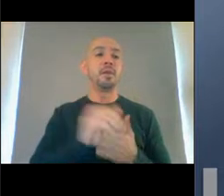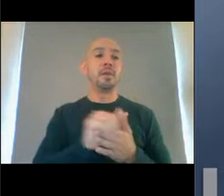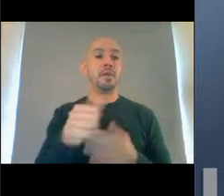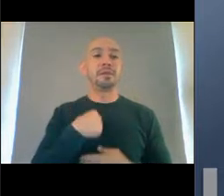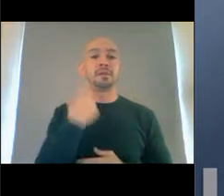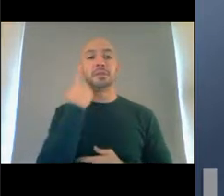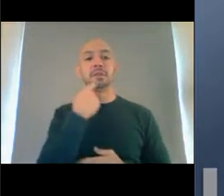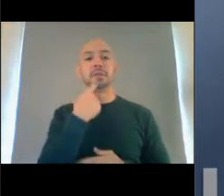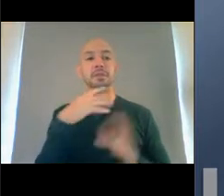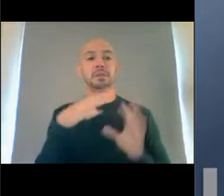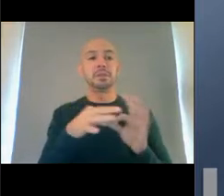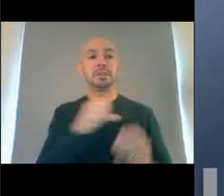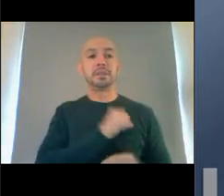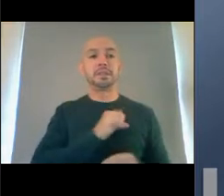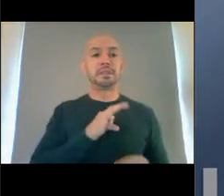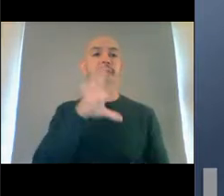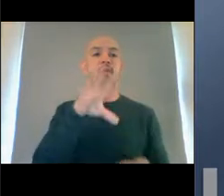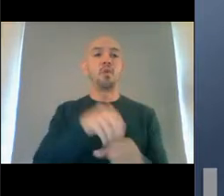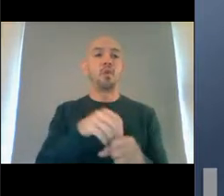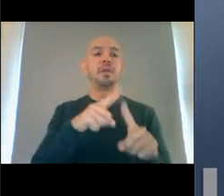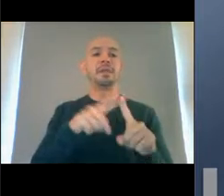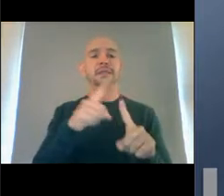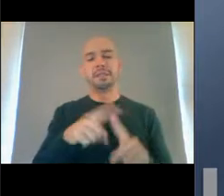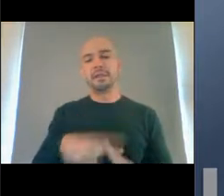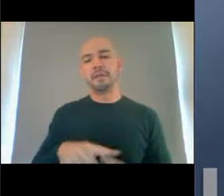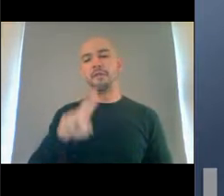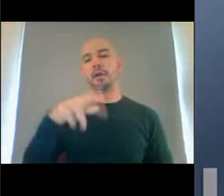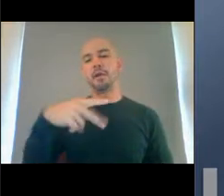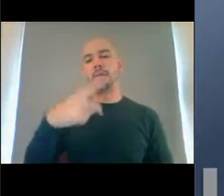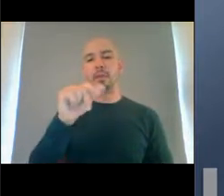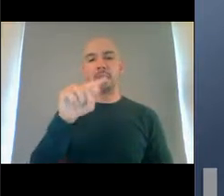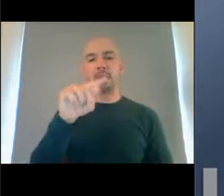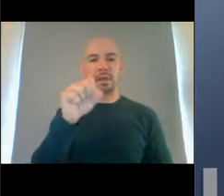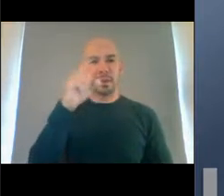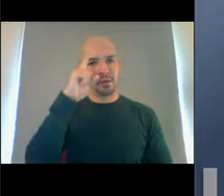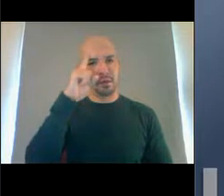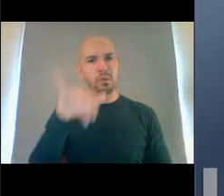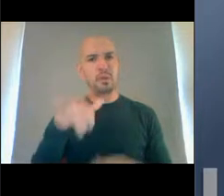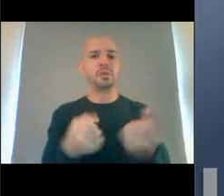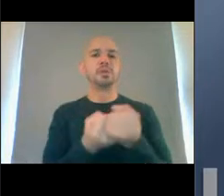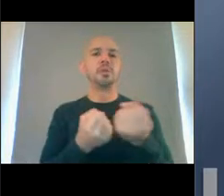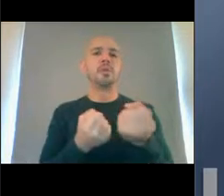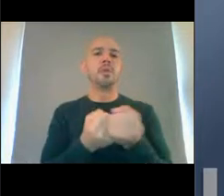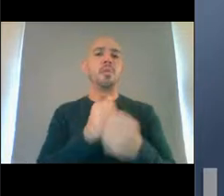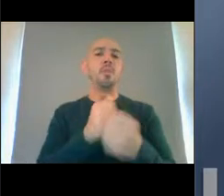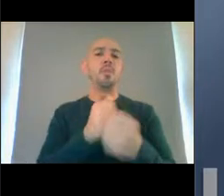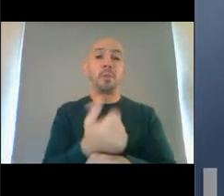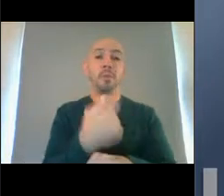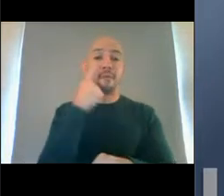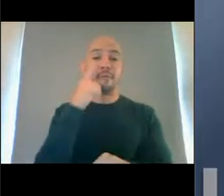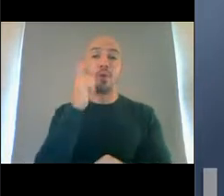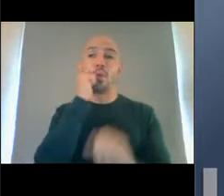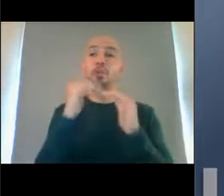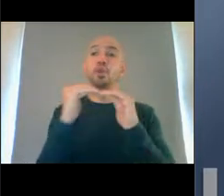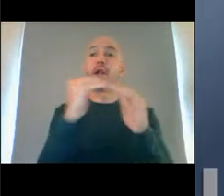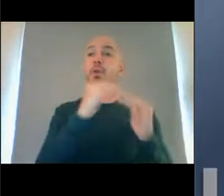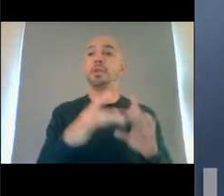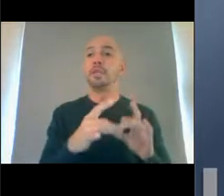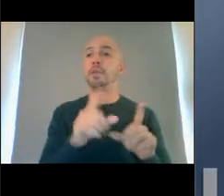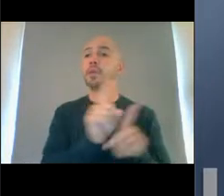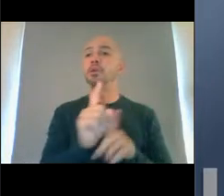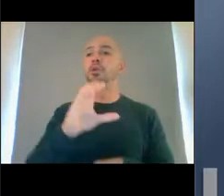mentioned staff incorporated a number of updates uh to the guidelines to support implementation of the commission's racial equity statement as well as